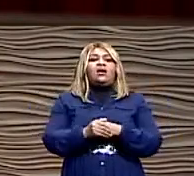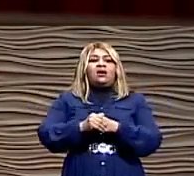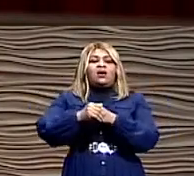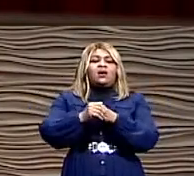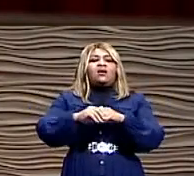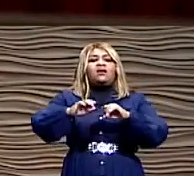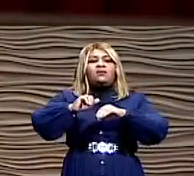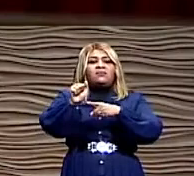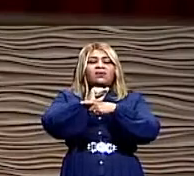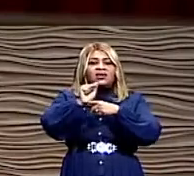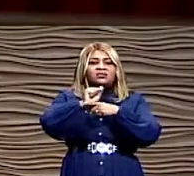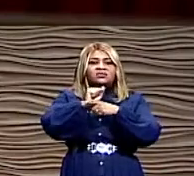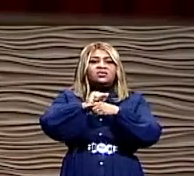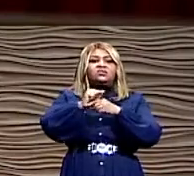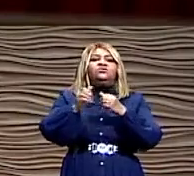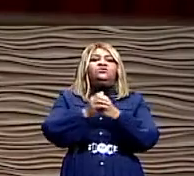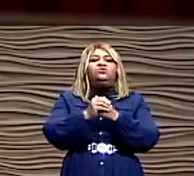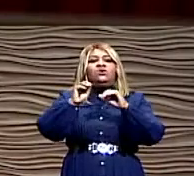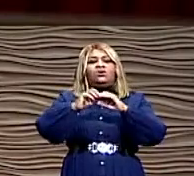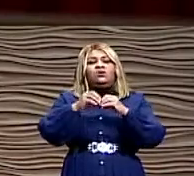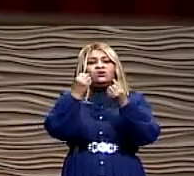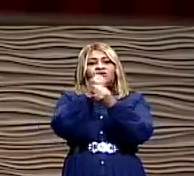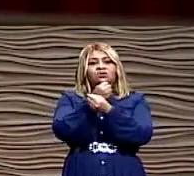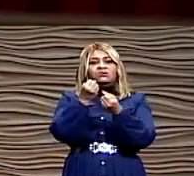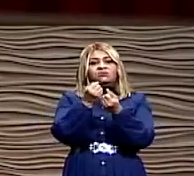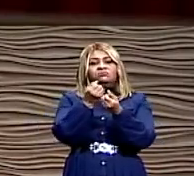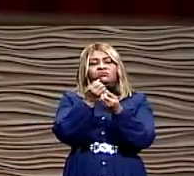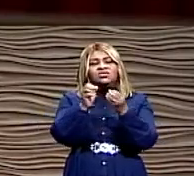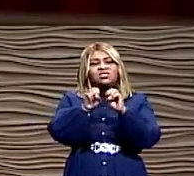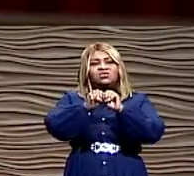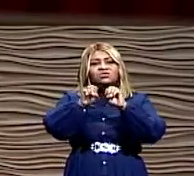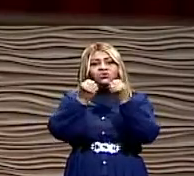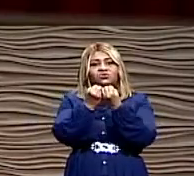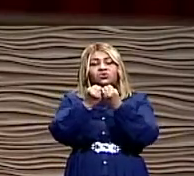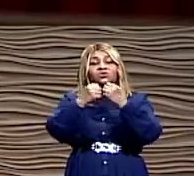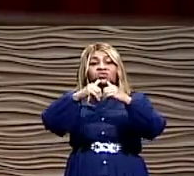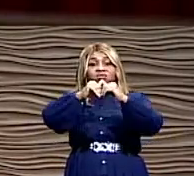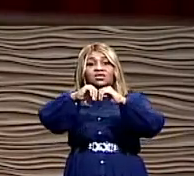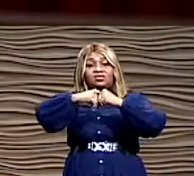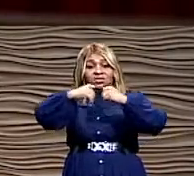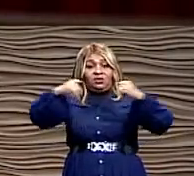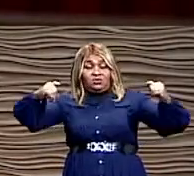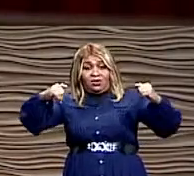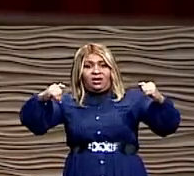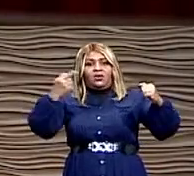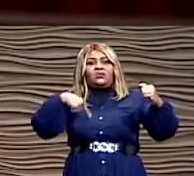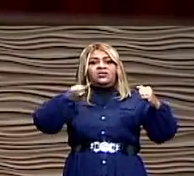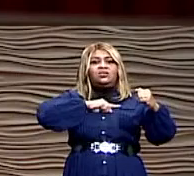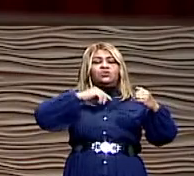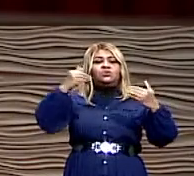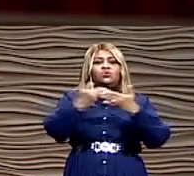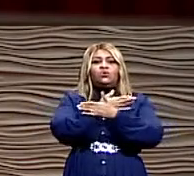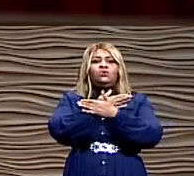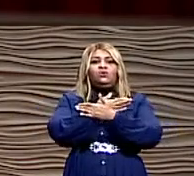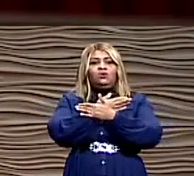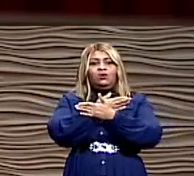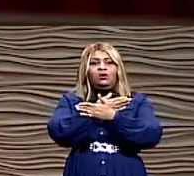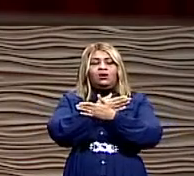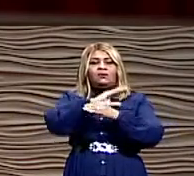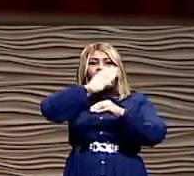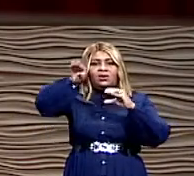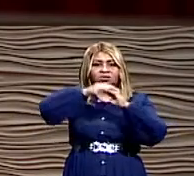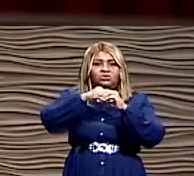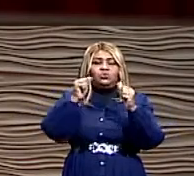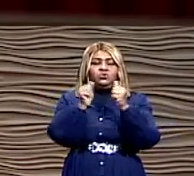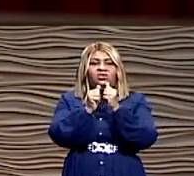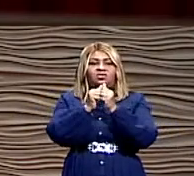wash your hands, use hand sanitizer. But we're excited today to be able to announce a new partnership with the